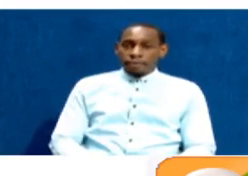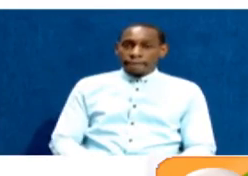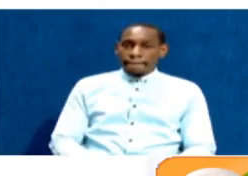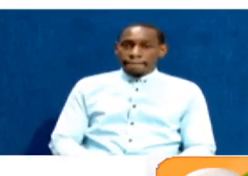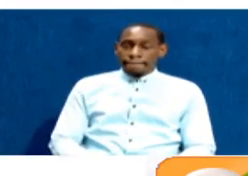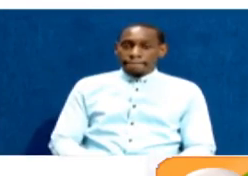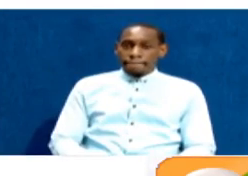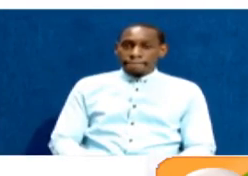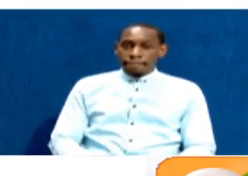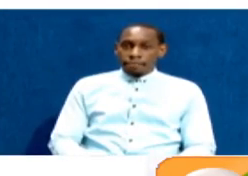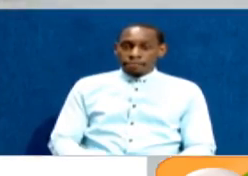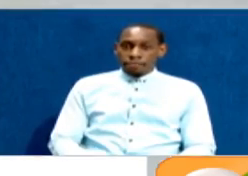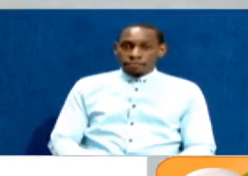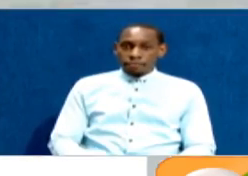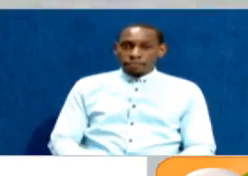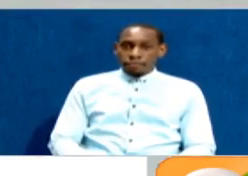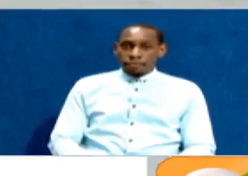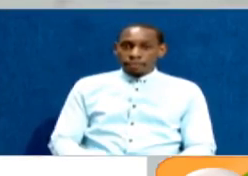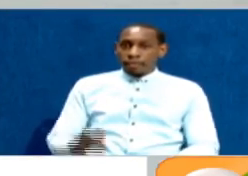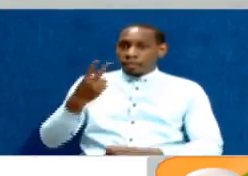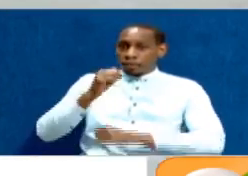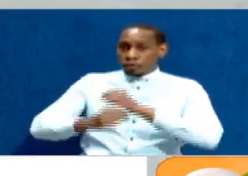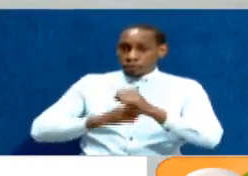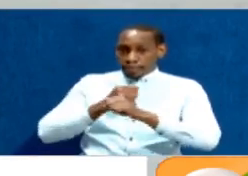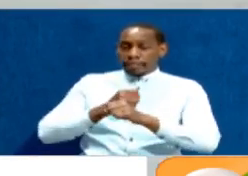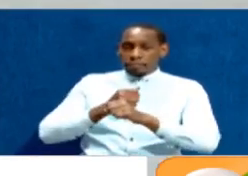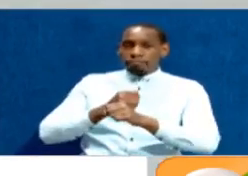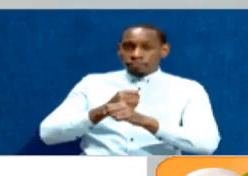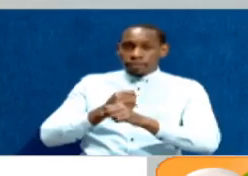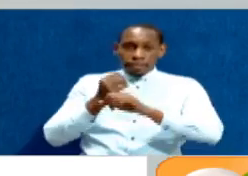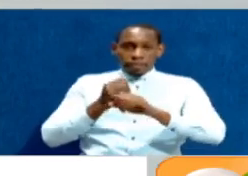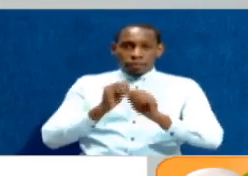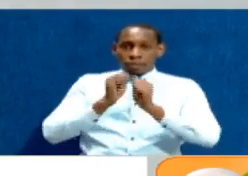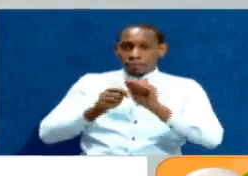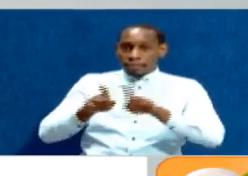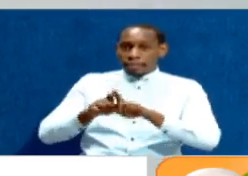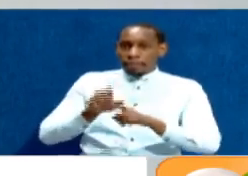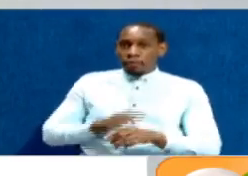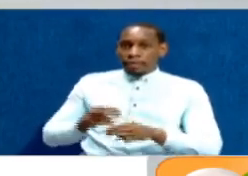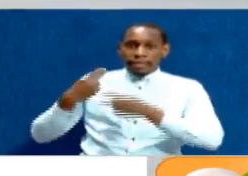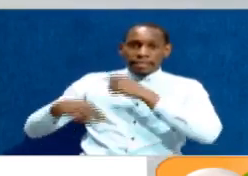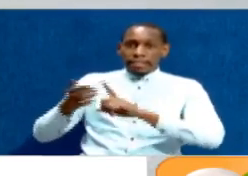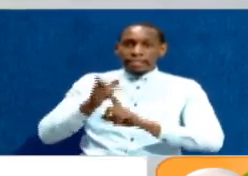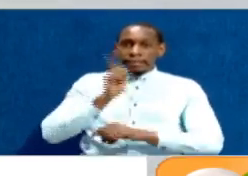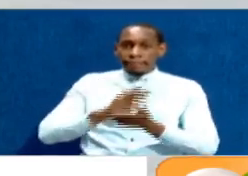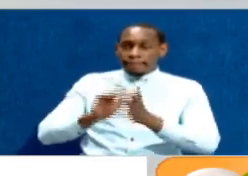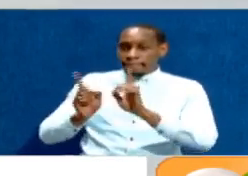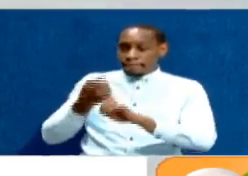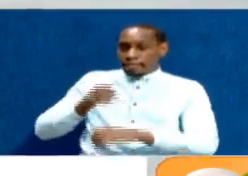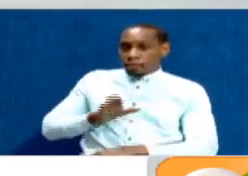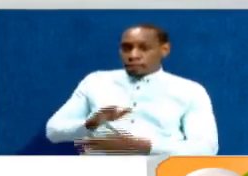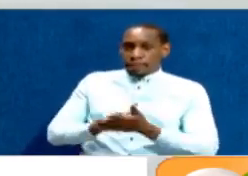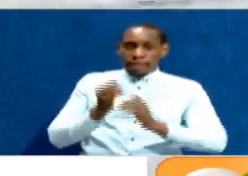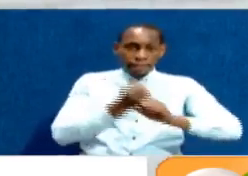Stand by! Ready! With barely 2 years old in the pararower sport, Asiya has made history by becoming the first